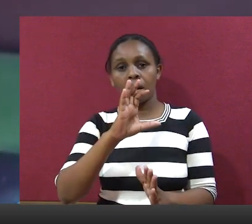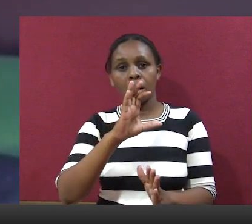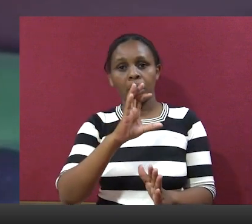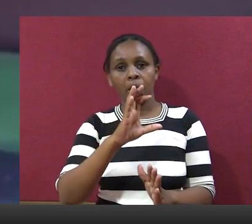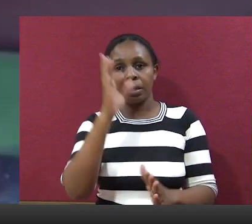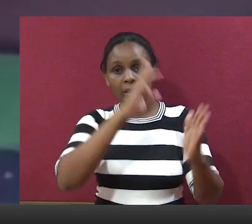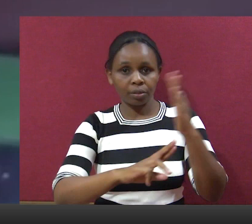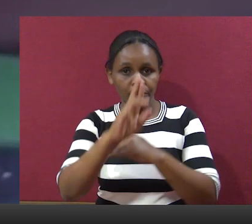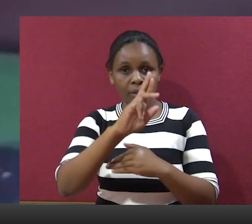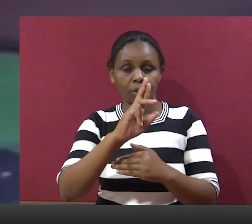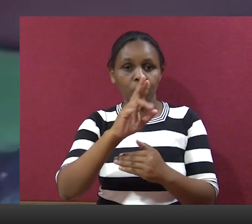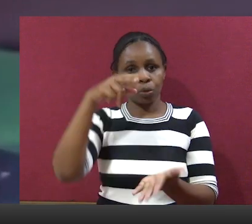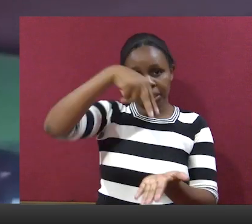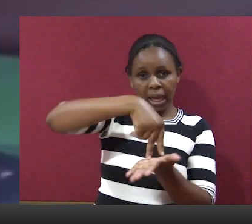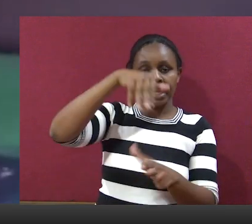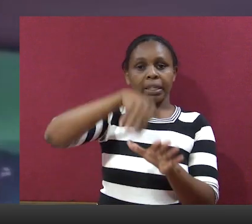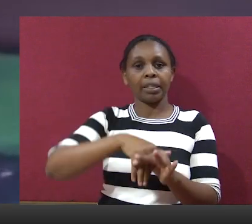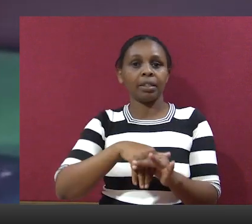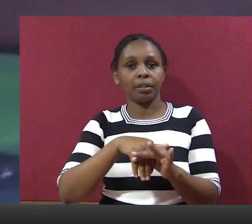to stand in a podium